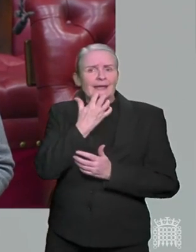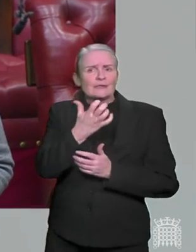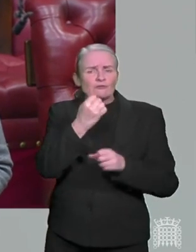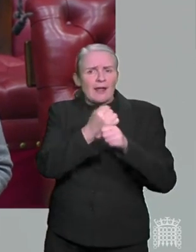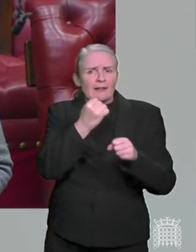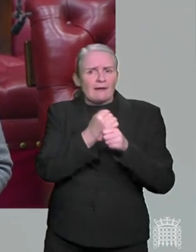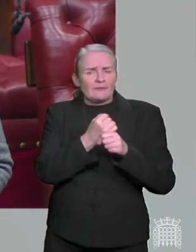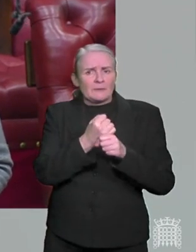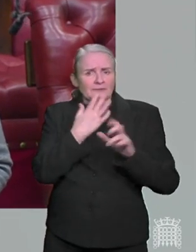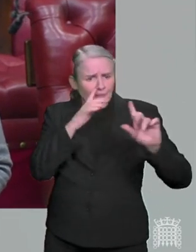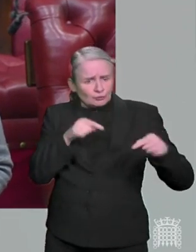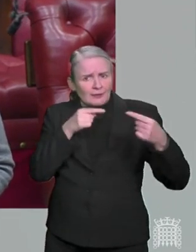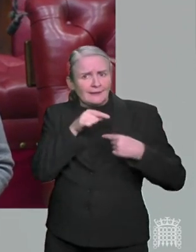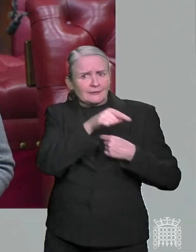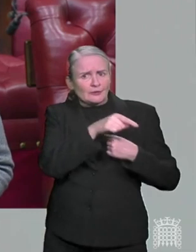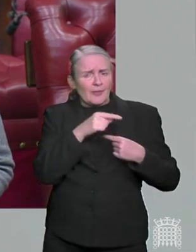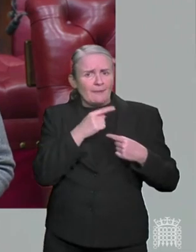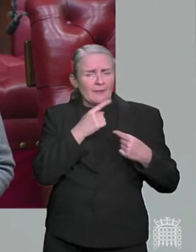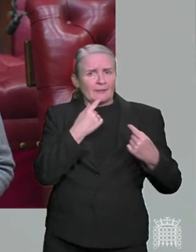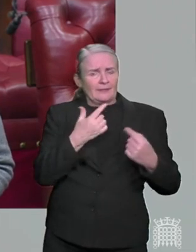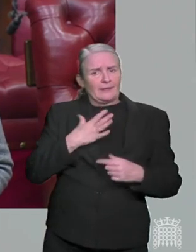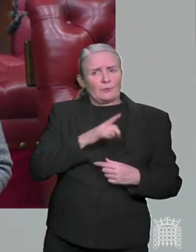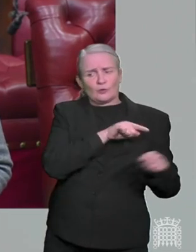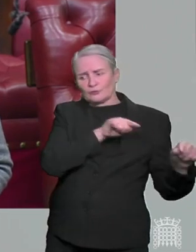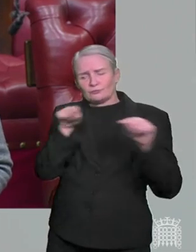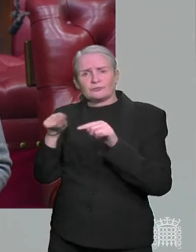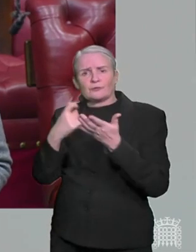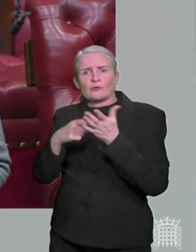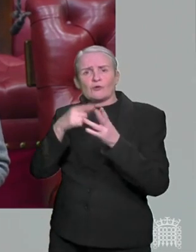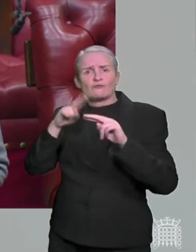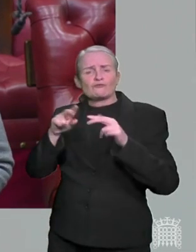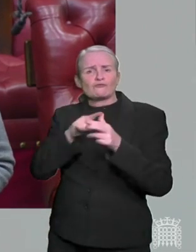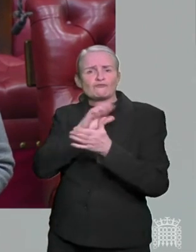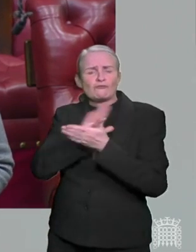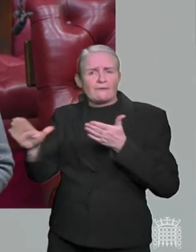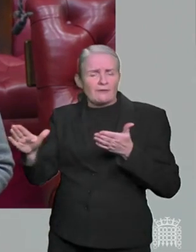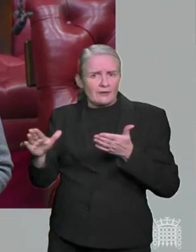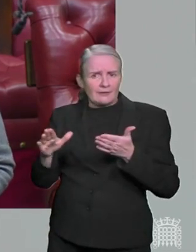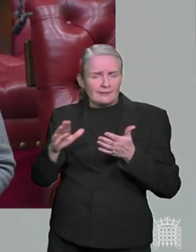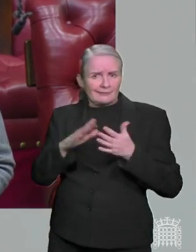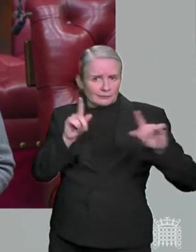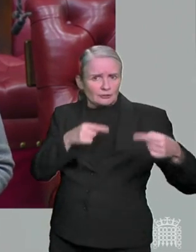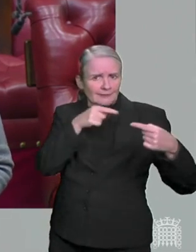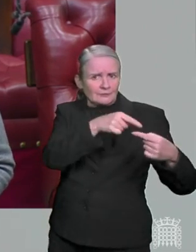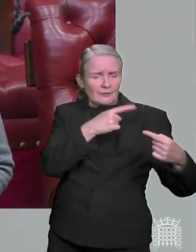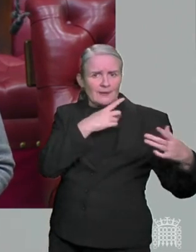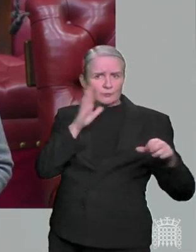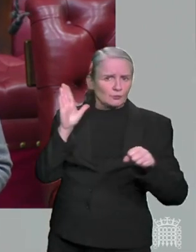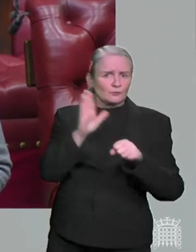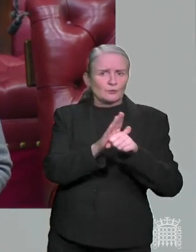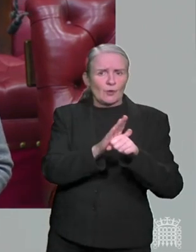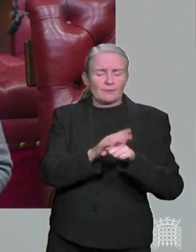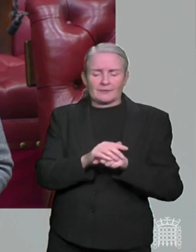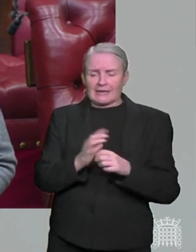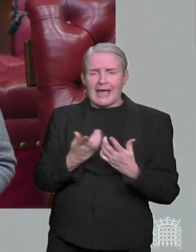of thousands of children in Rafa, now in the path of the Israeli offensive? Surely it's time to stop all arms